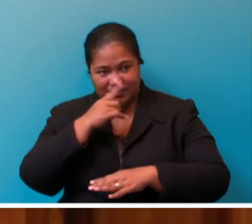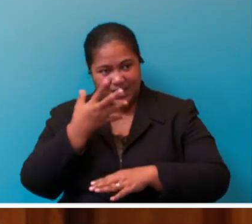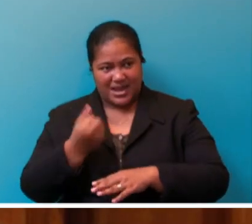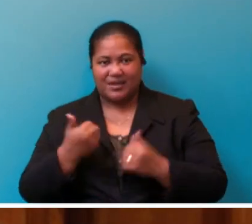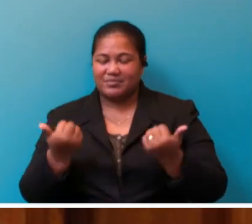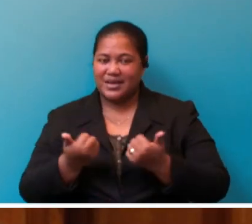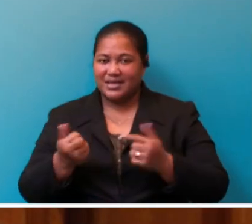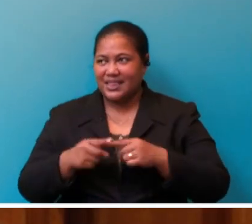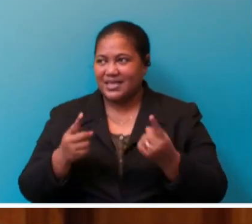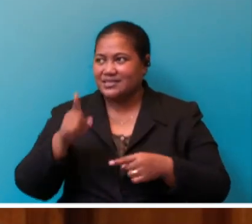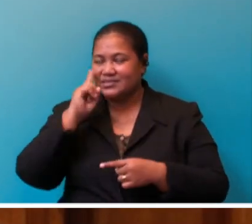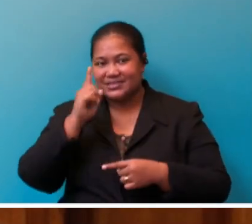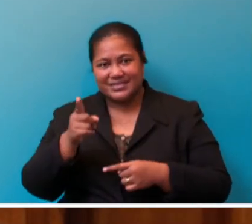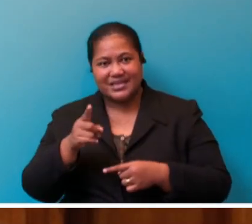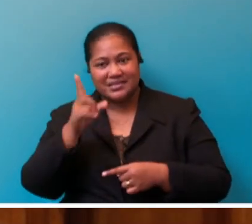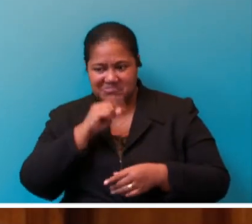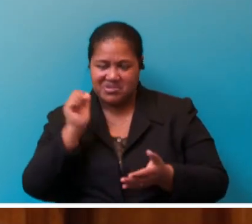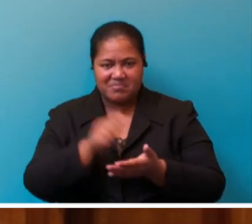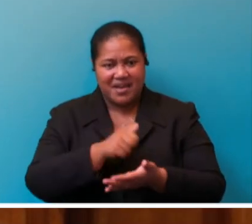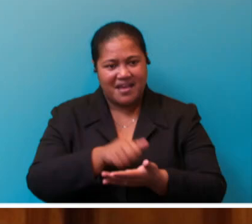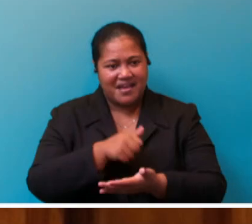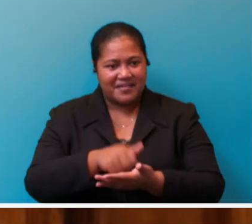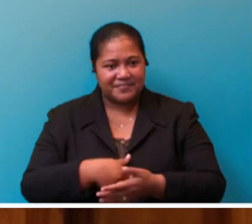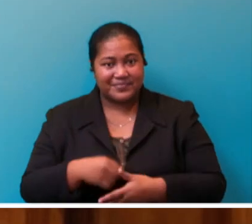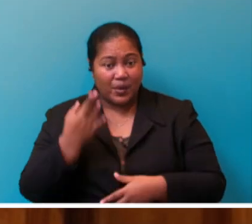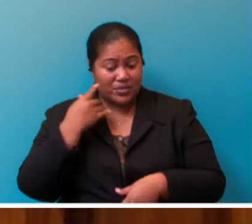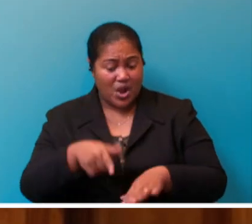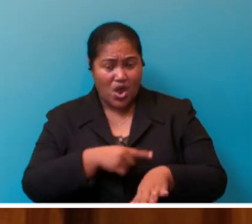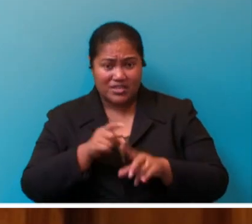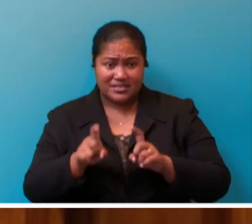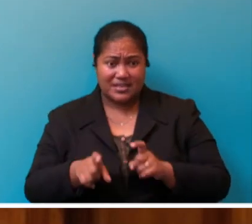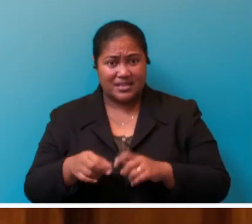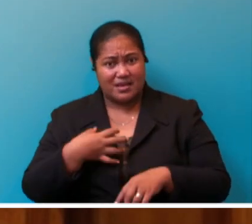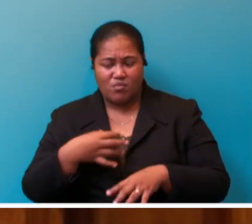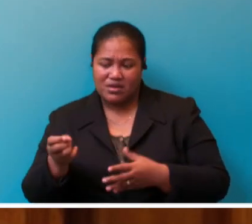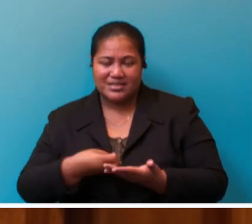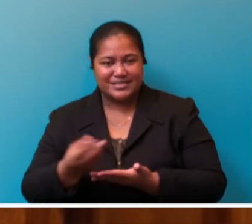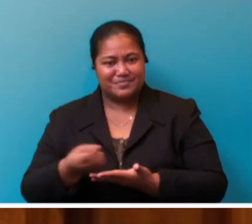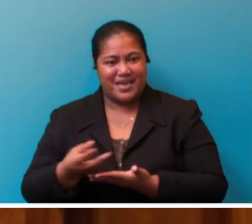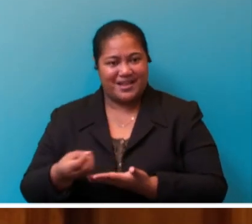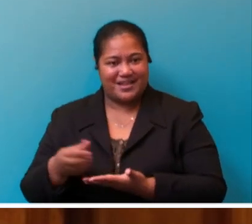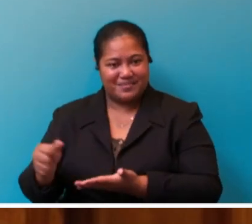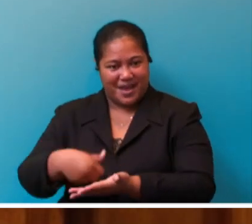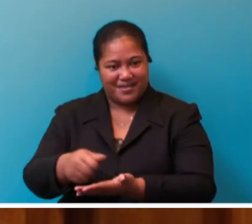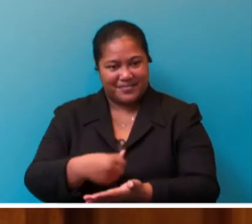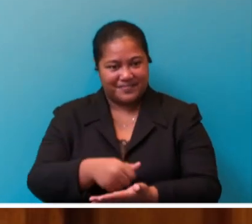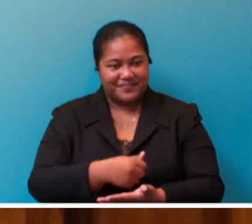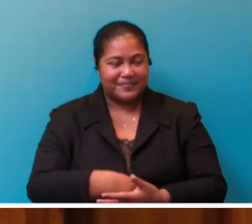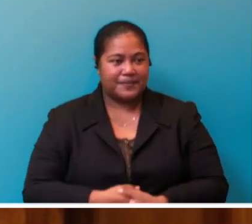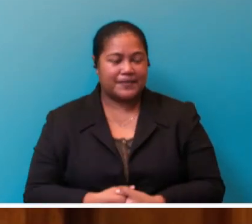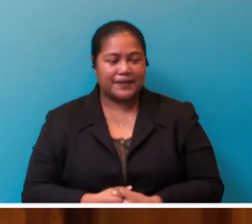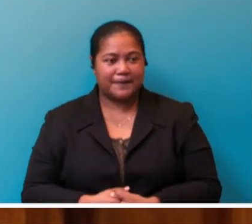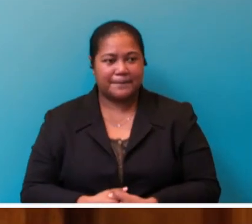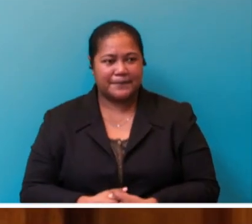to see, do, and purchase, the longer they stay ashore and the more they spend. For existing cruise companies,